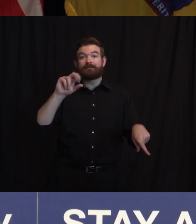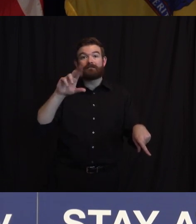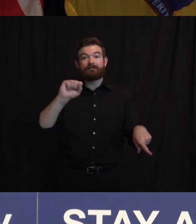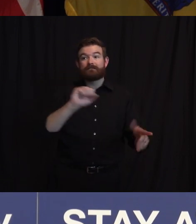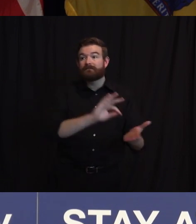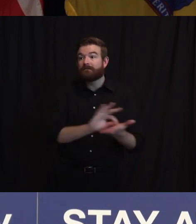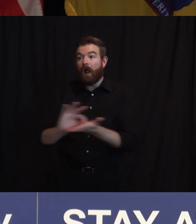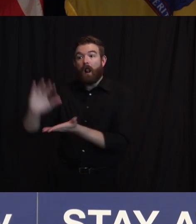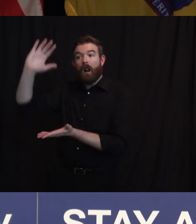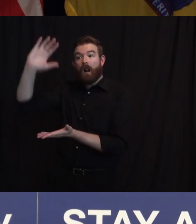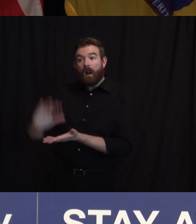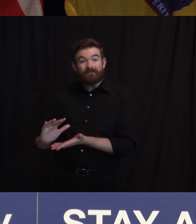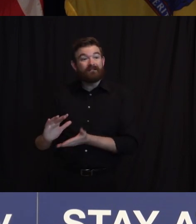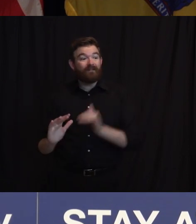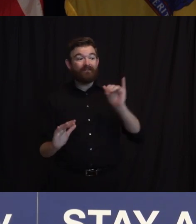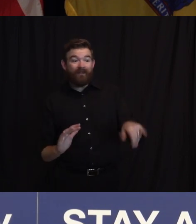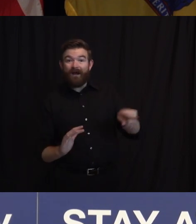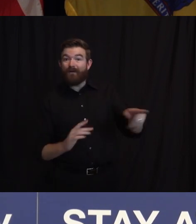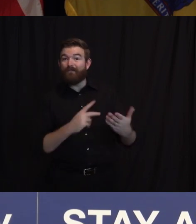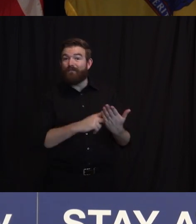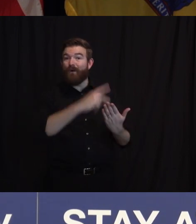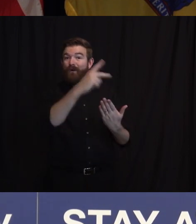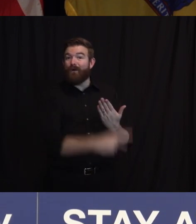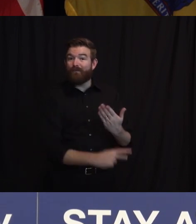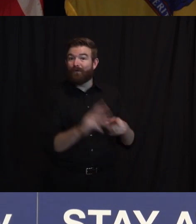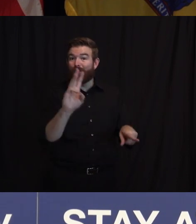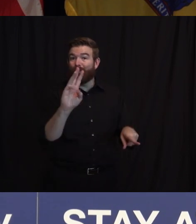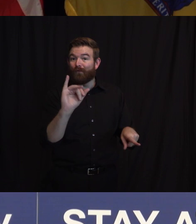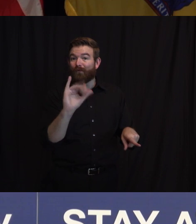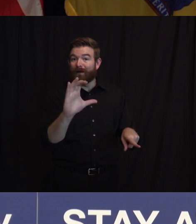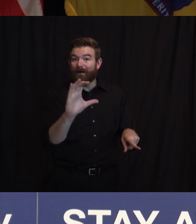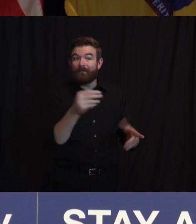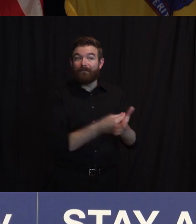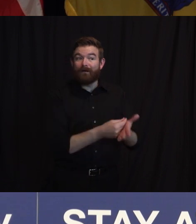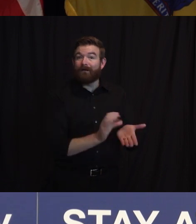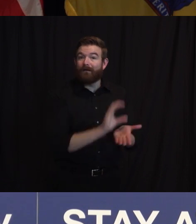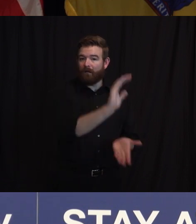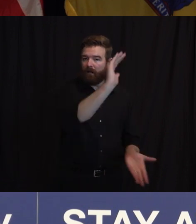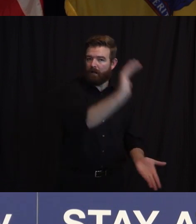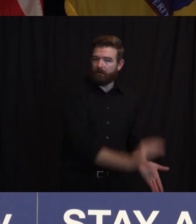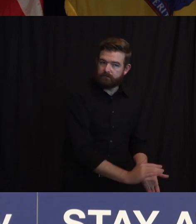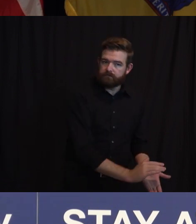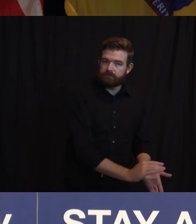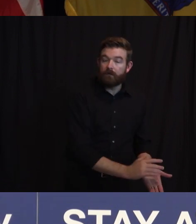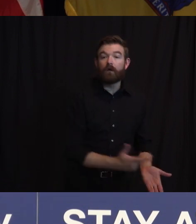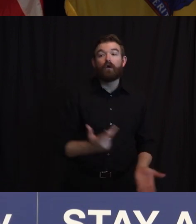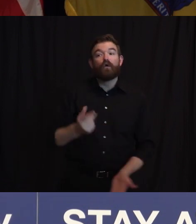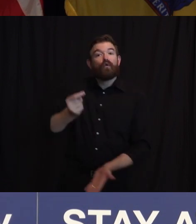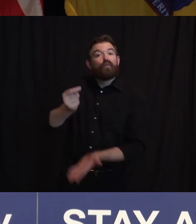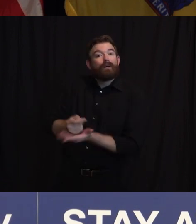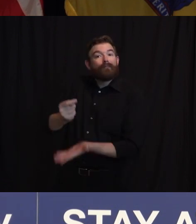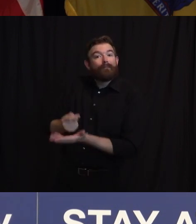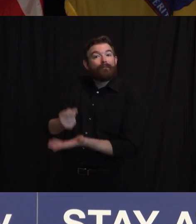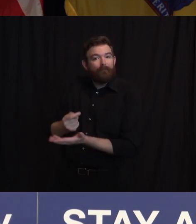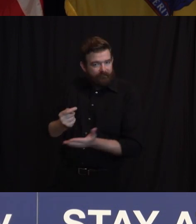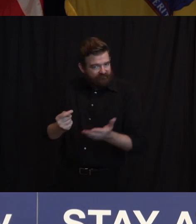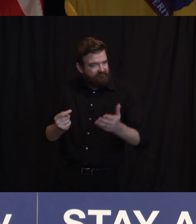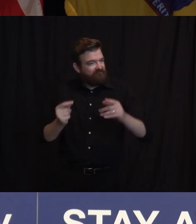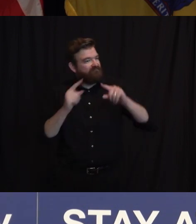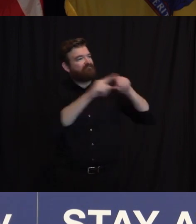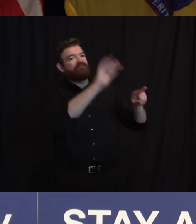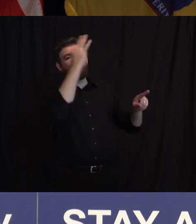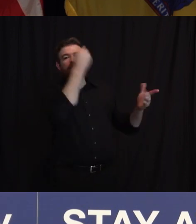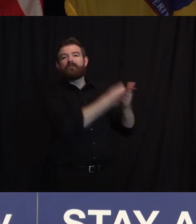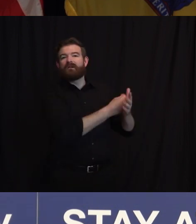federal substance abuse treatment grants that the state receives. In 2017, New Jersey received